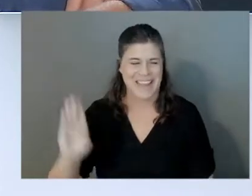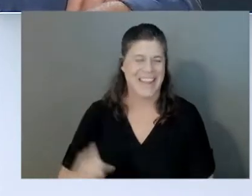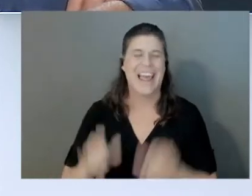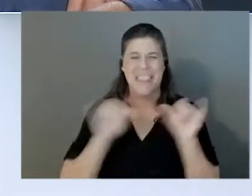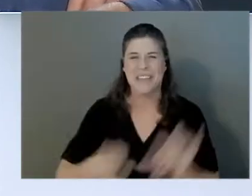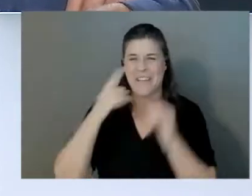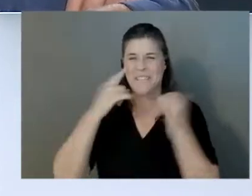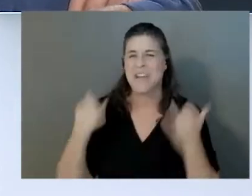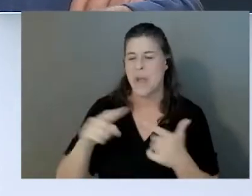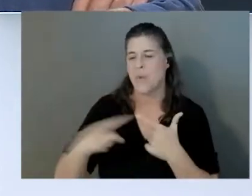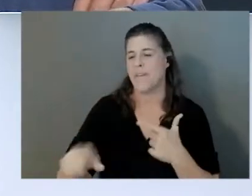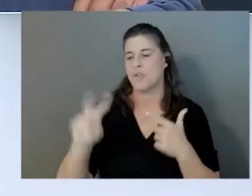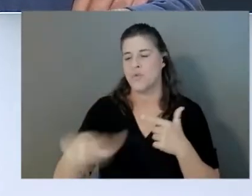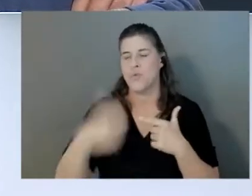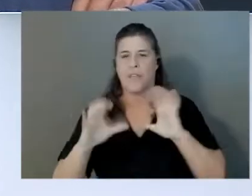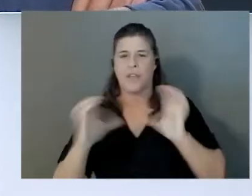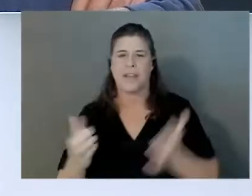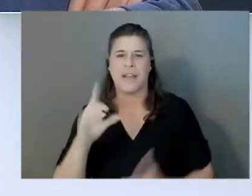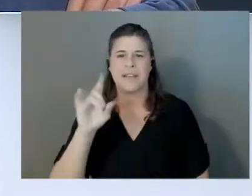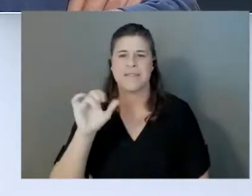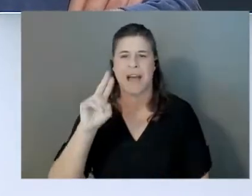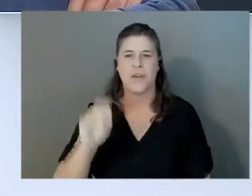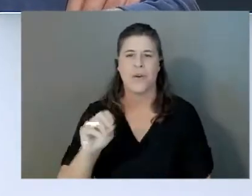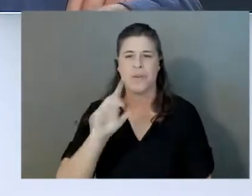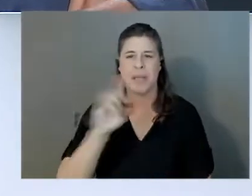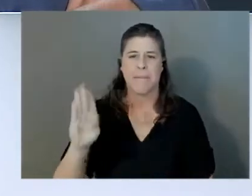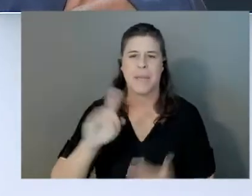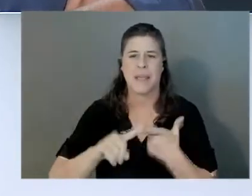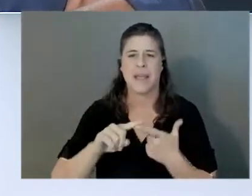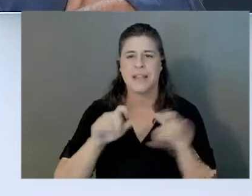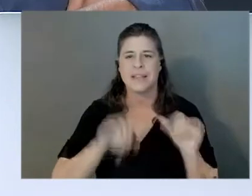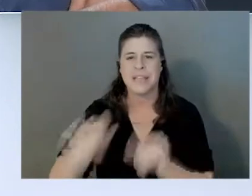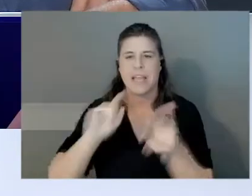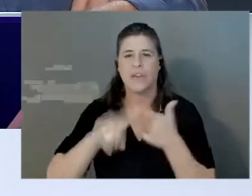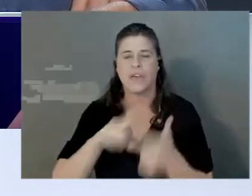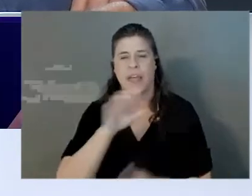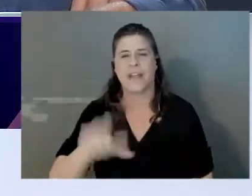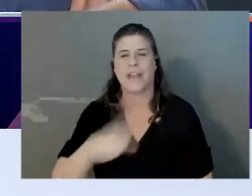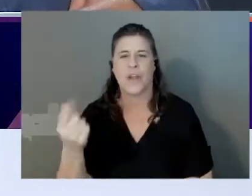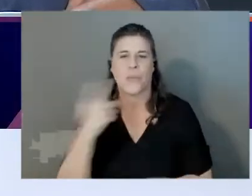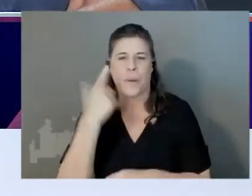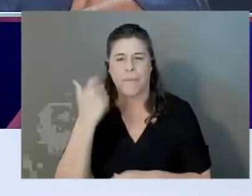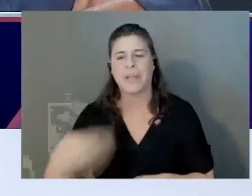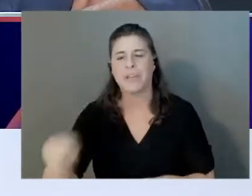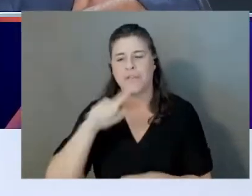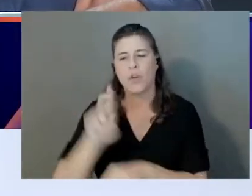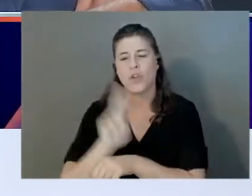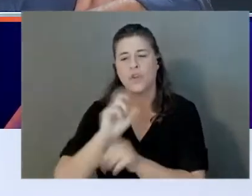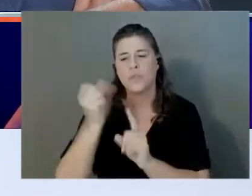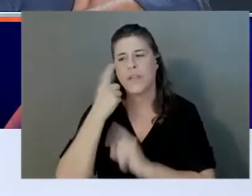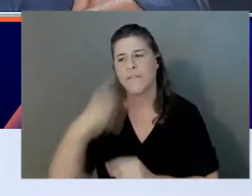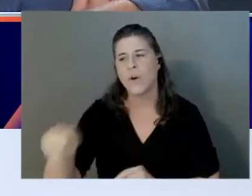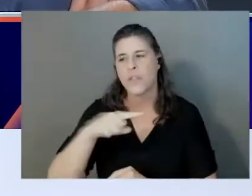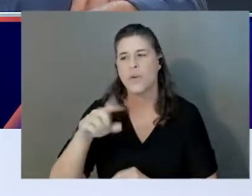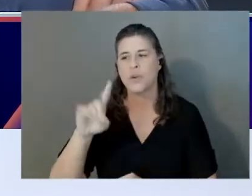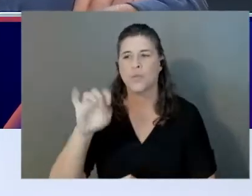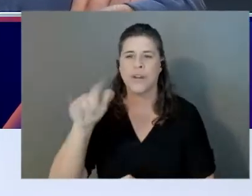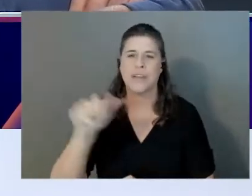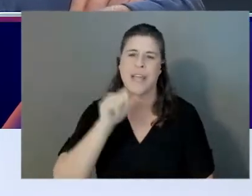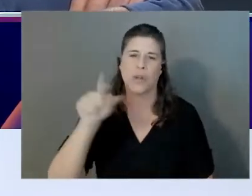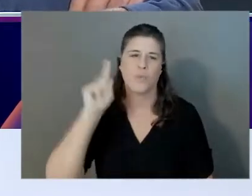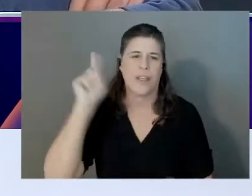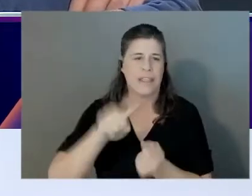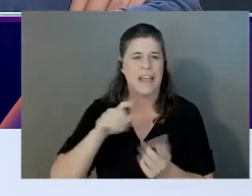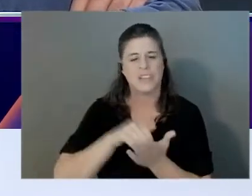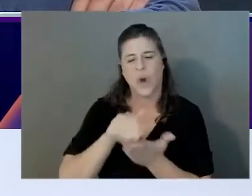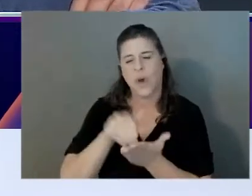the DynamoDB standard infrequent access or DynamoDB standard IA for the use cases where data is less frequently accessed.